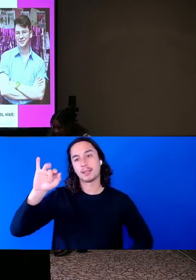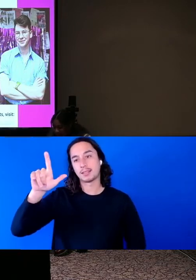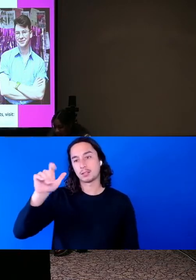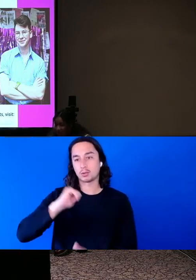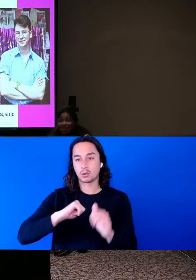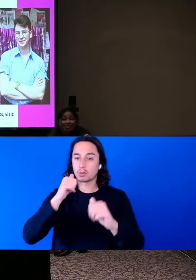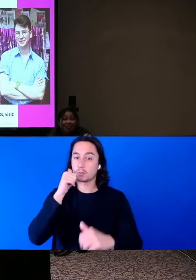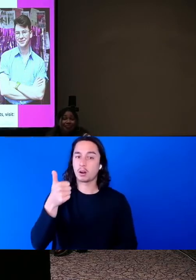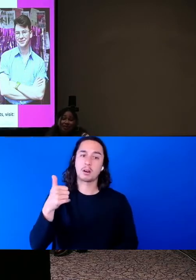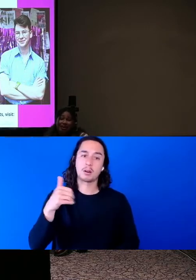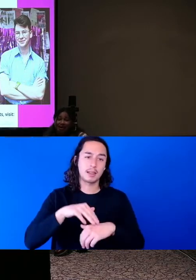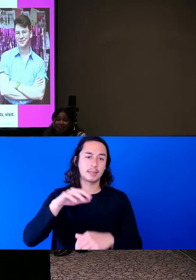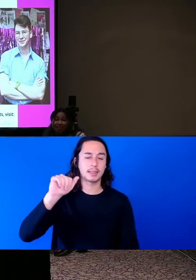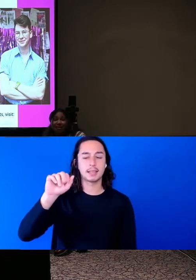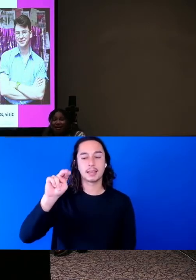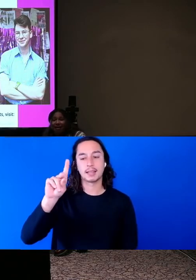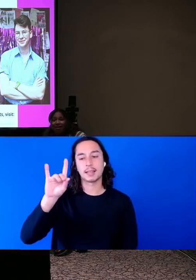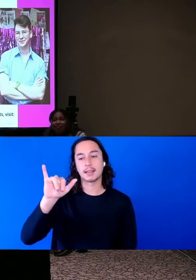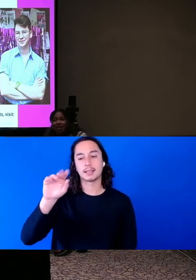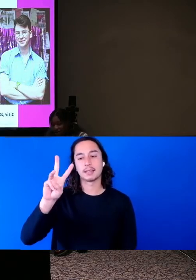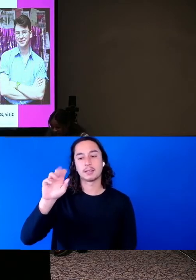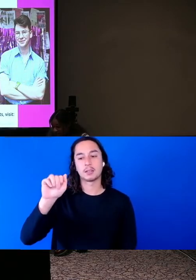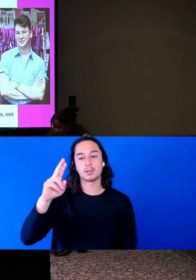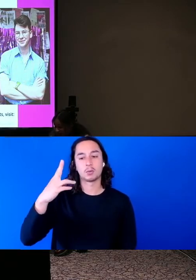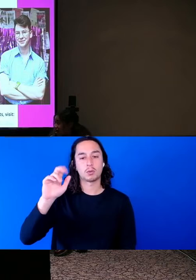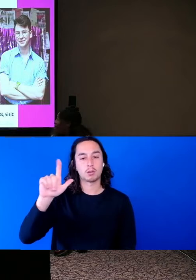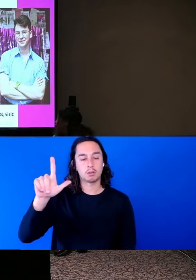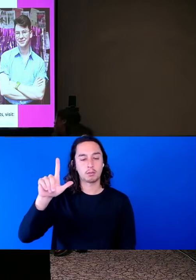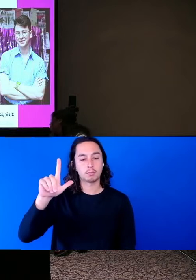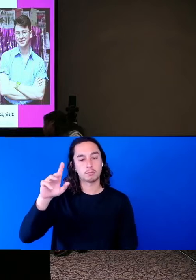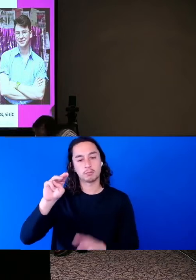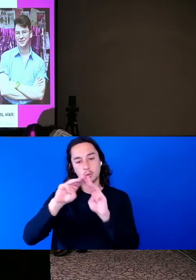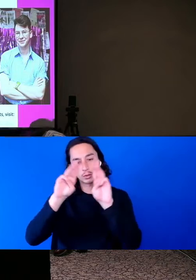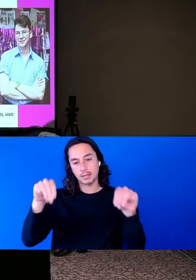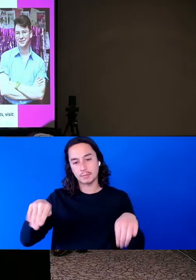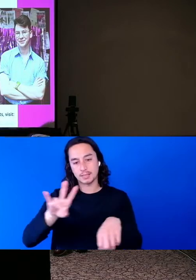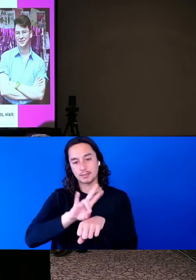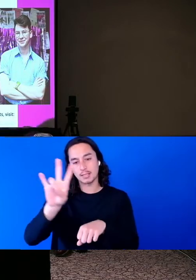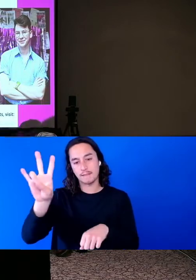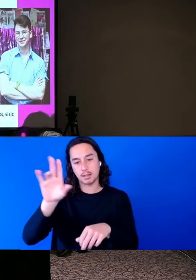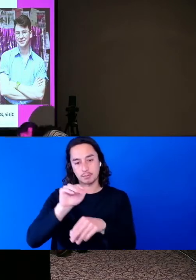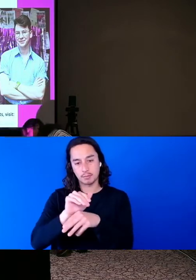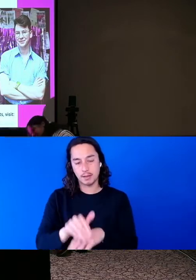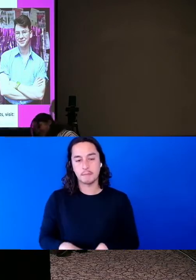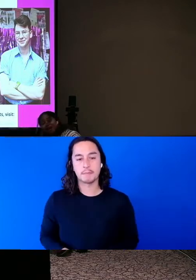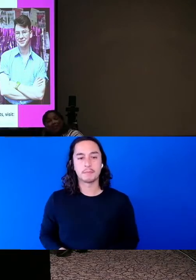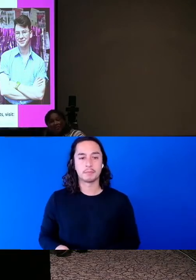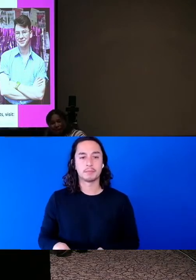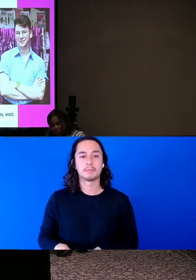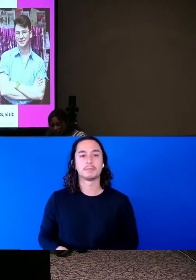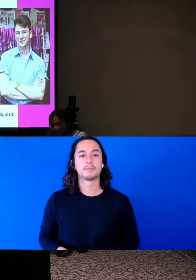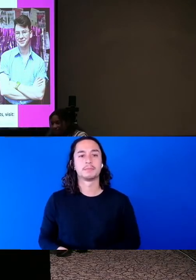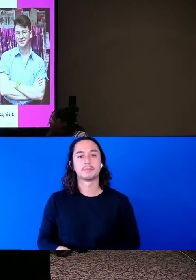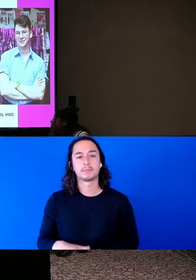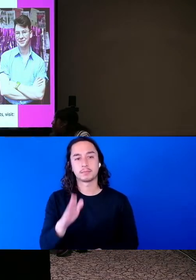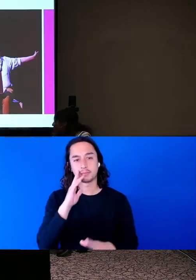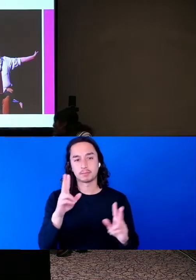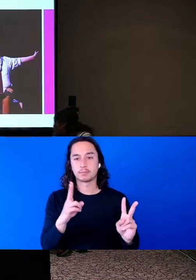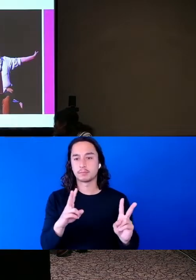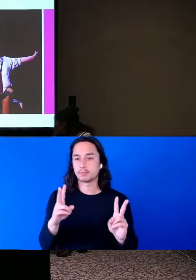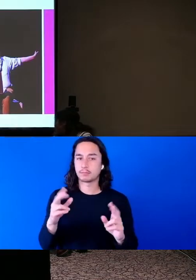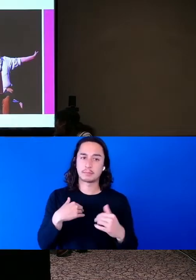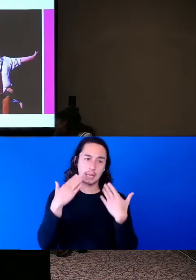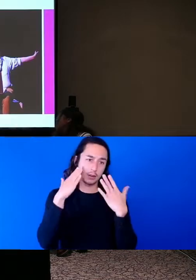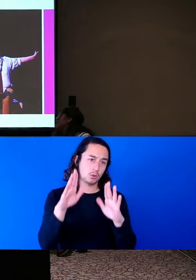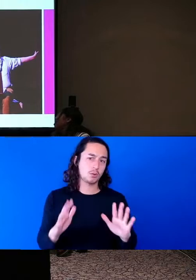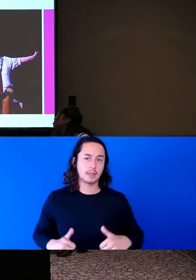Museum. It's at 7 p.m. And I will click back because I know that address not off the top of my head since